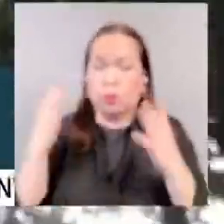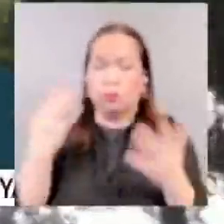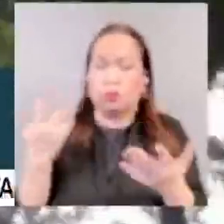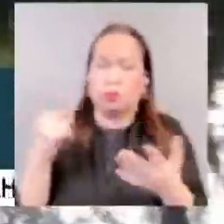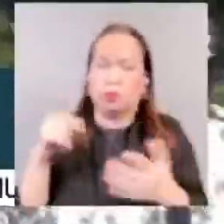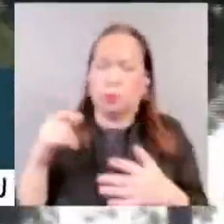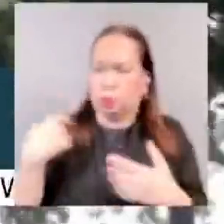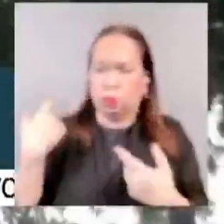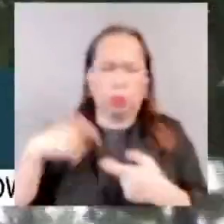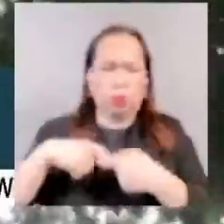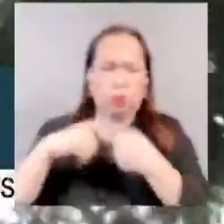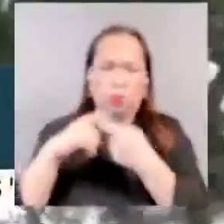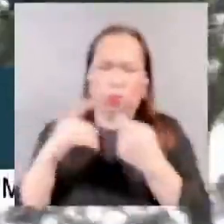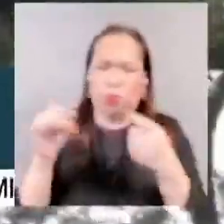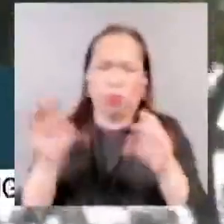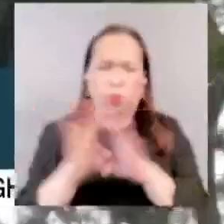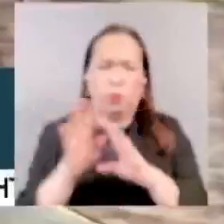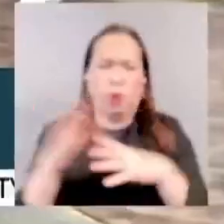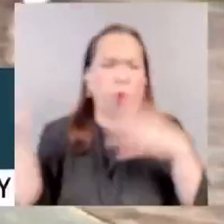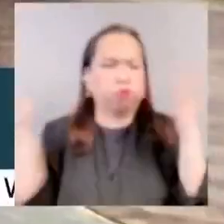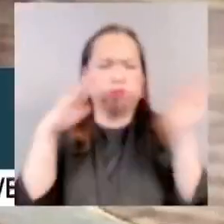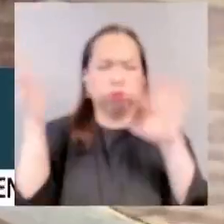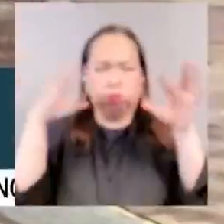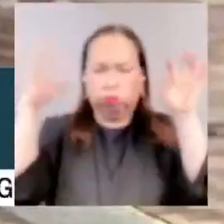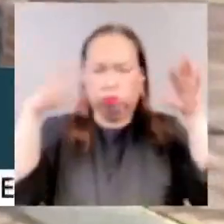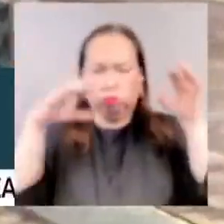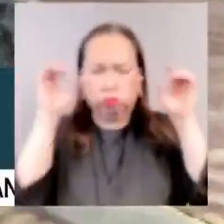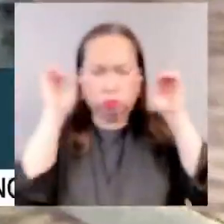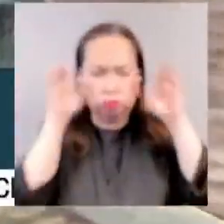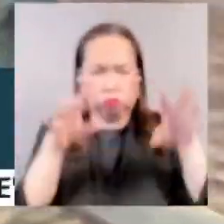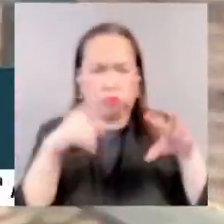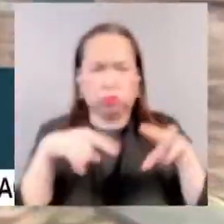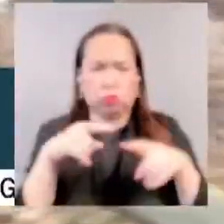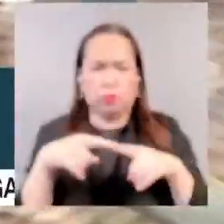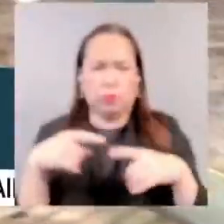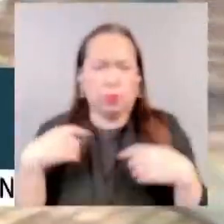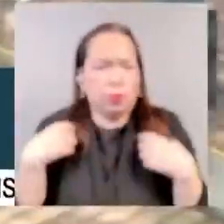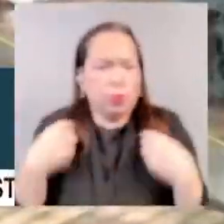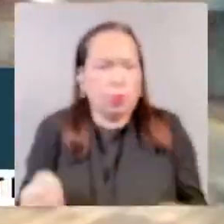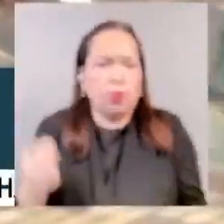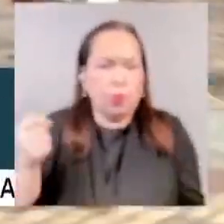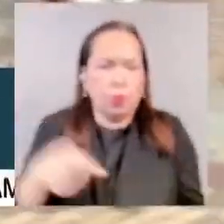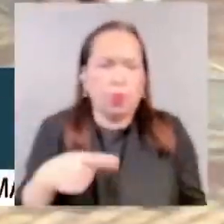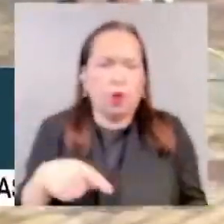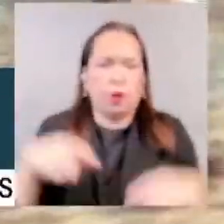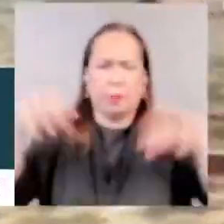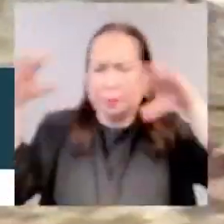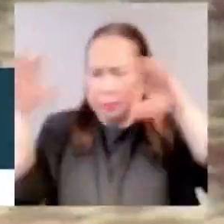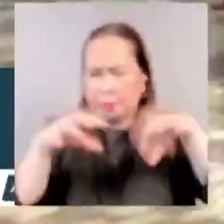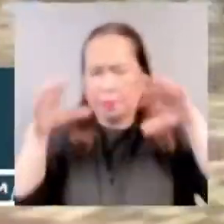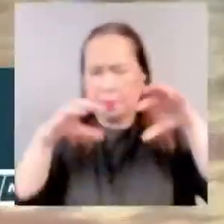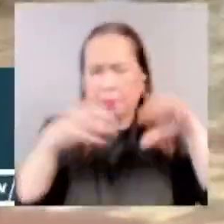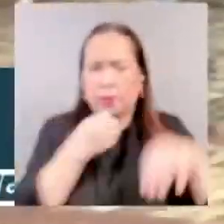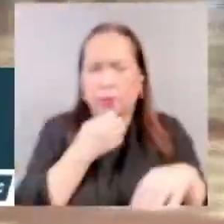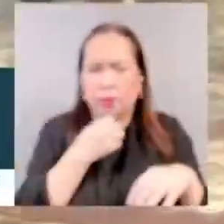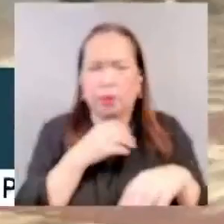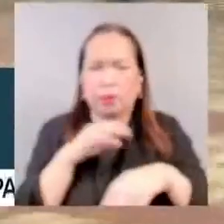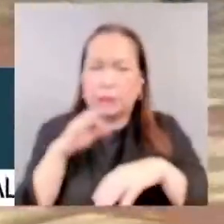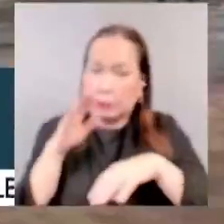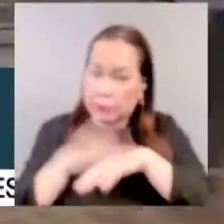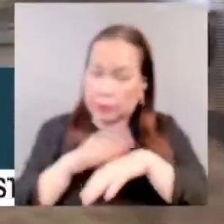weakened into a severe tropical storm but still brought gale-force winds and heavy rains. Landslide warnings have been issued,